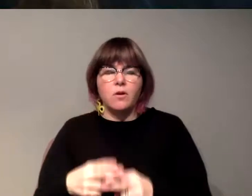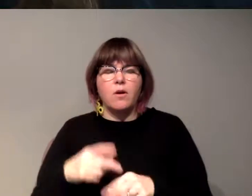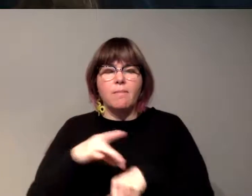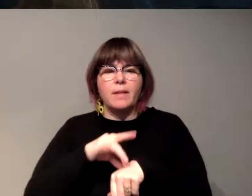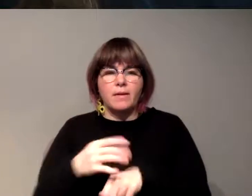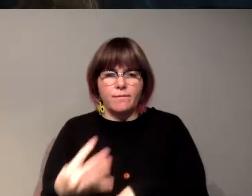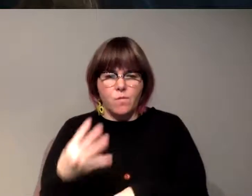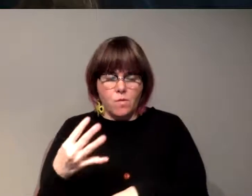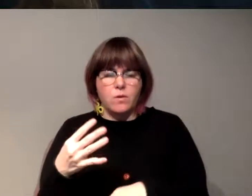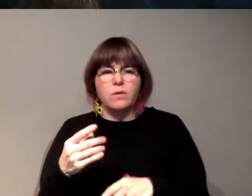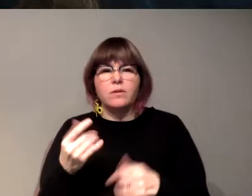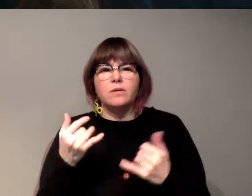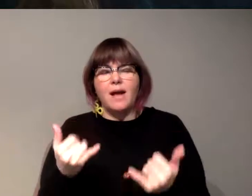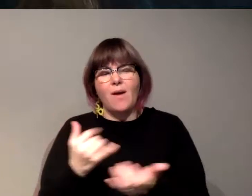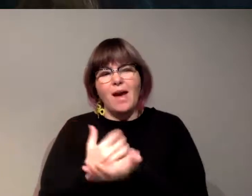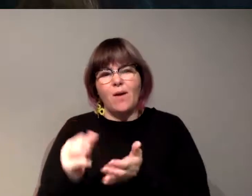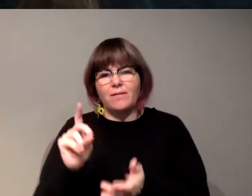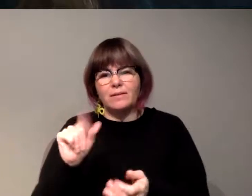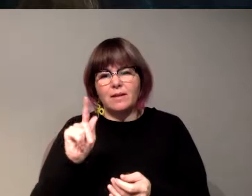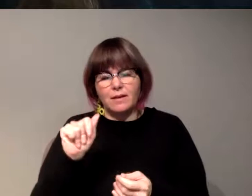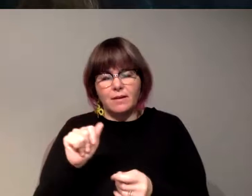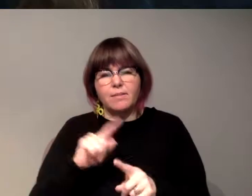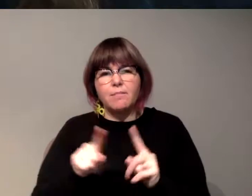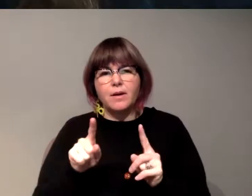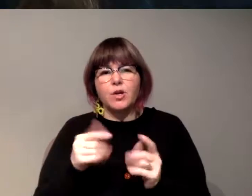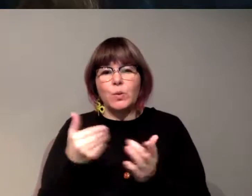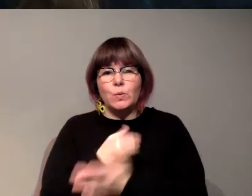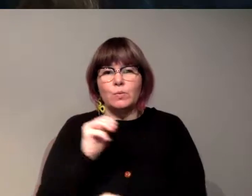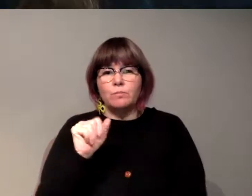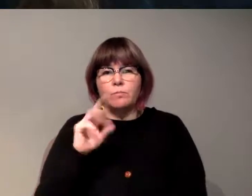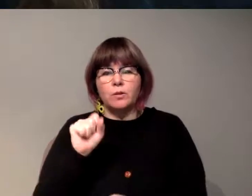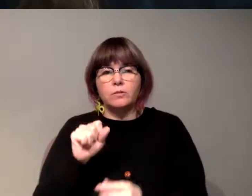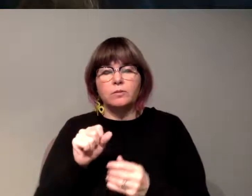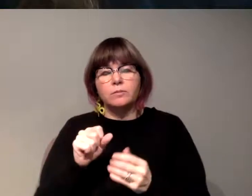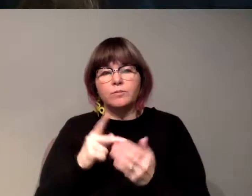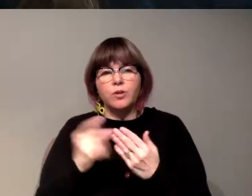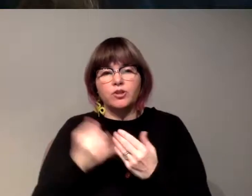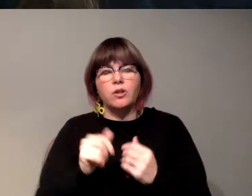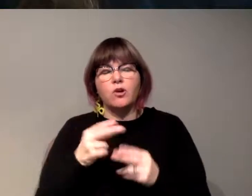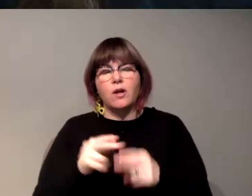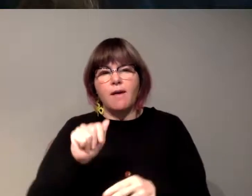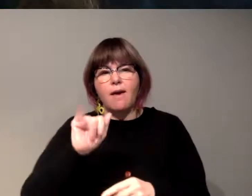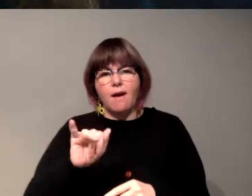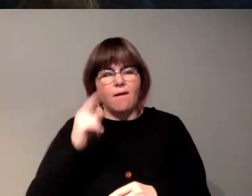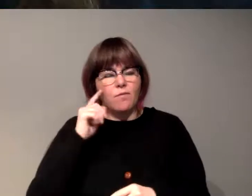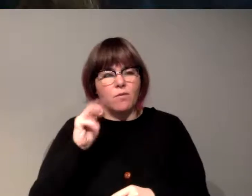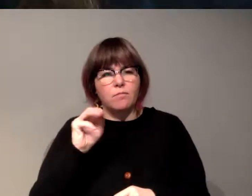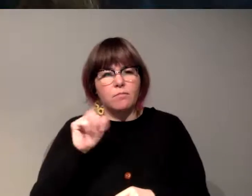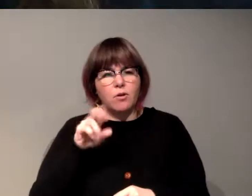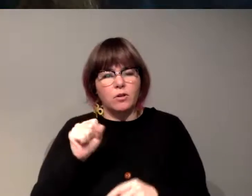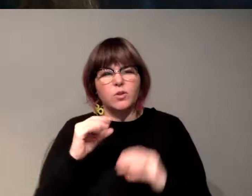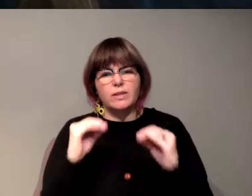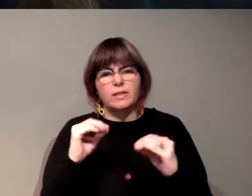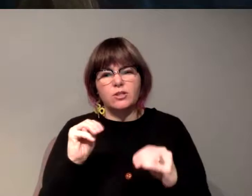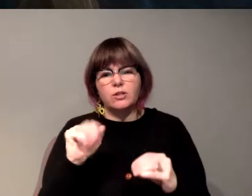which is currently out of data, but now they have a new Mars project called AI for Mars, which is teaching Mars rovers actually